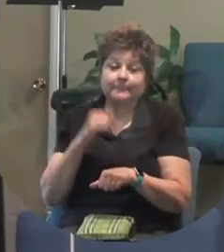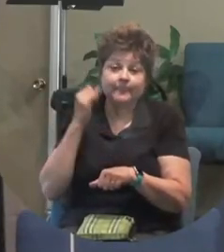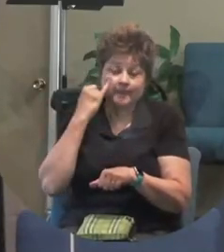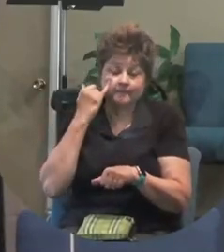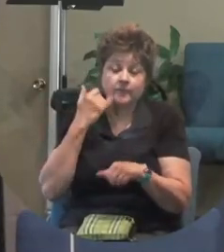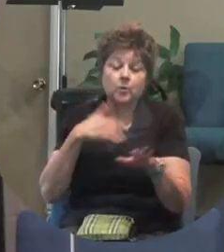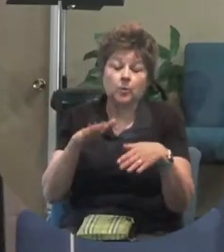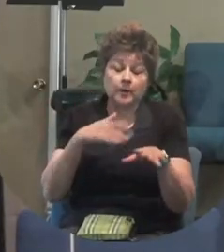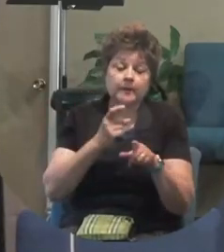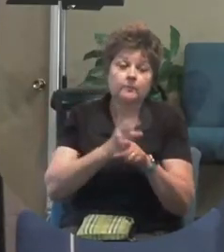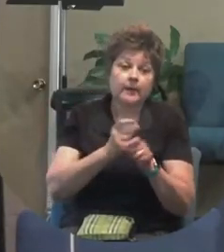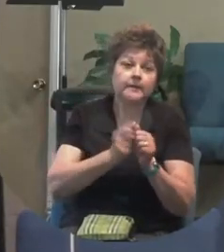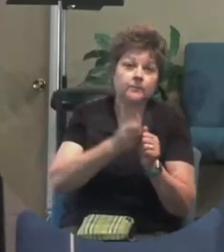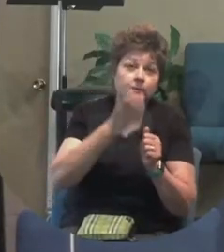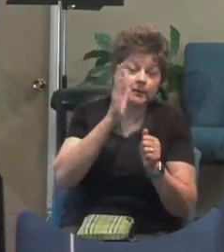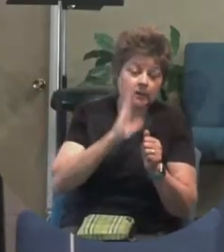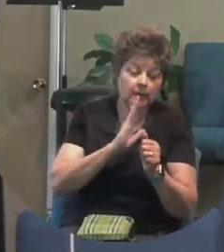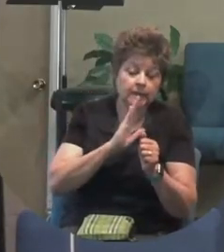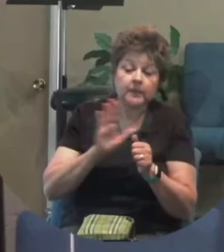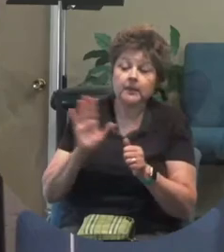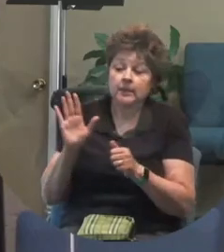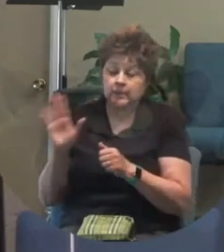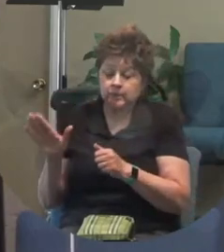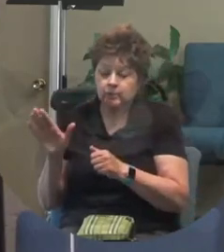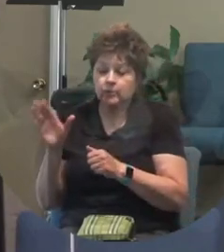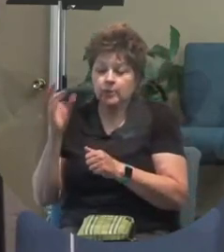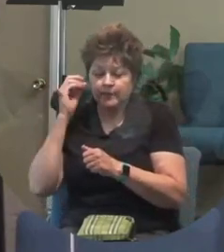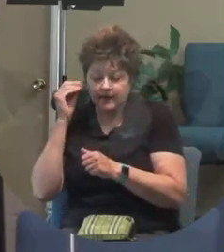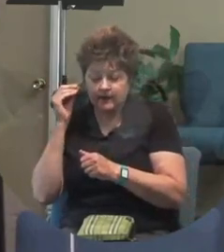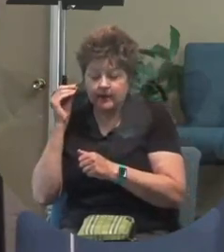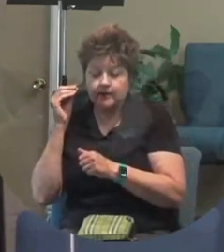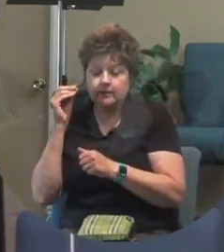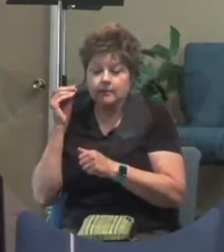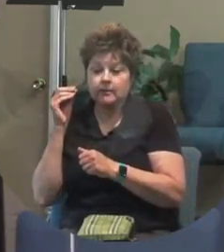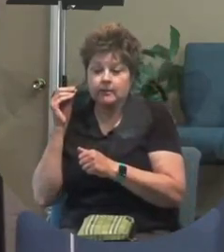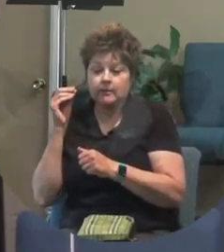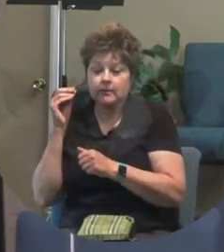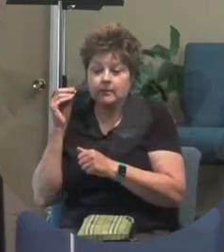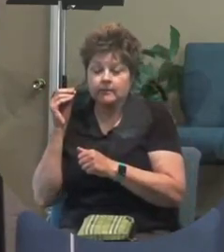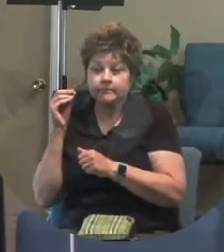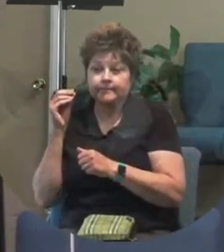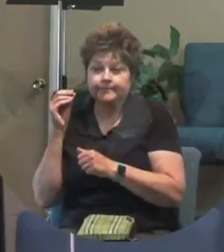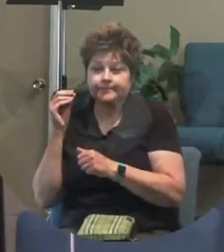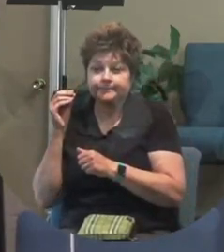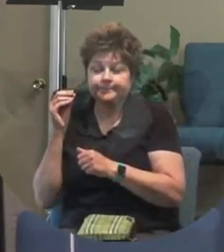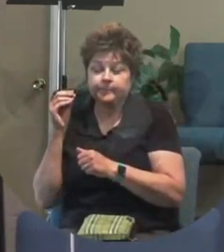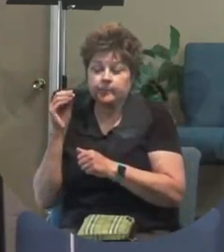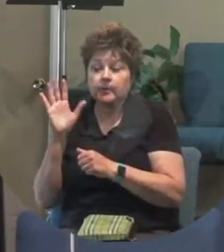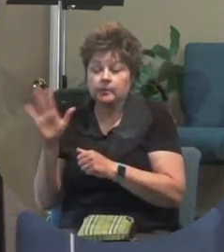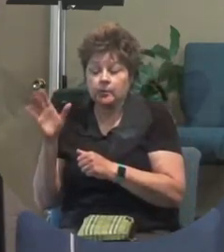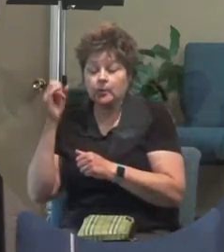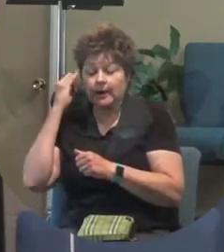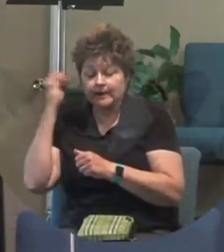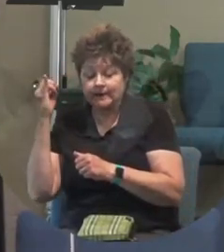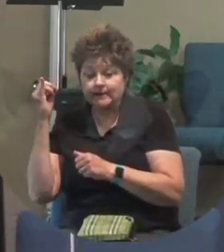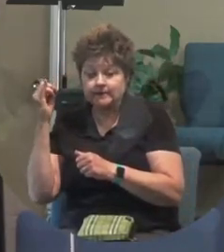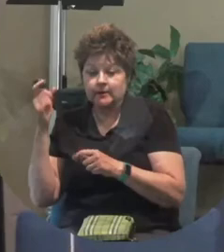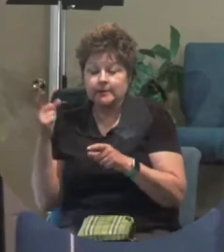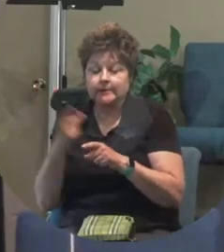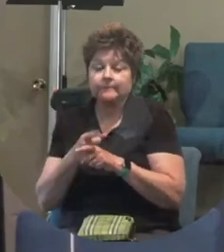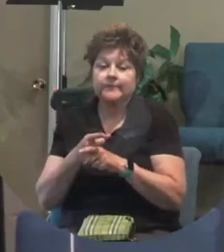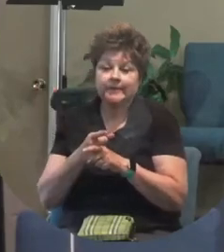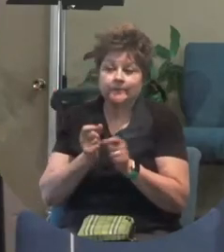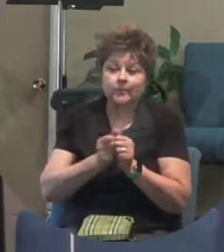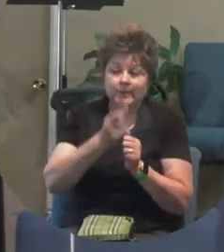walking rightly with God, your own train of thought, your own ought-tos is going to clash with